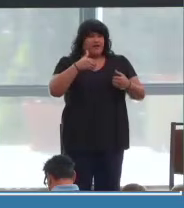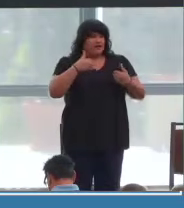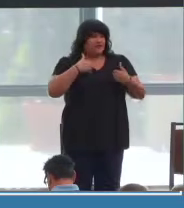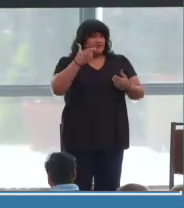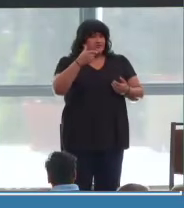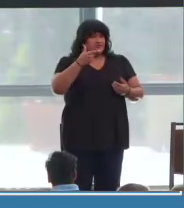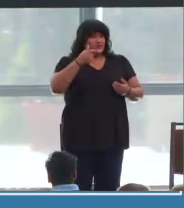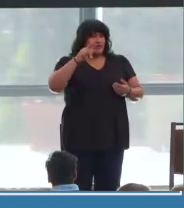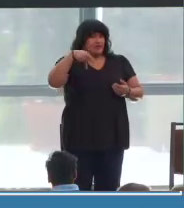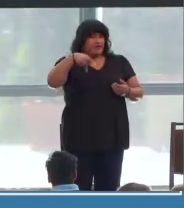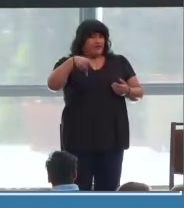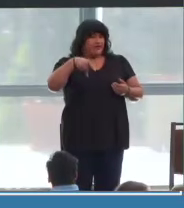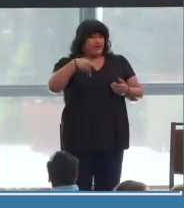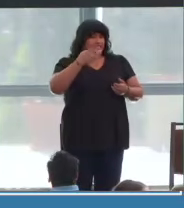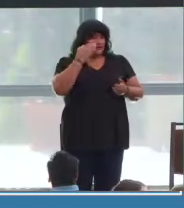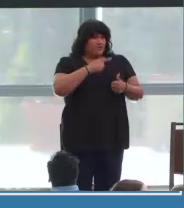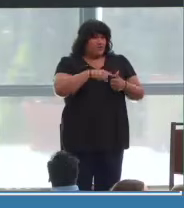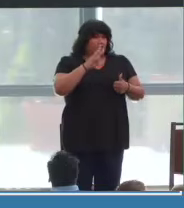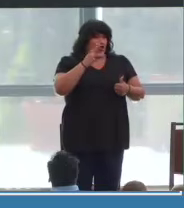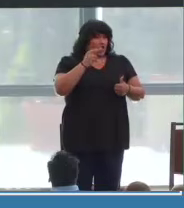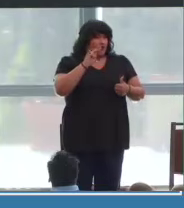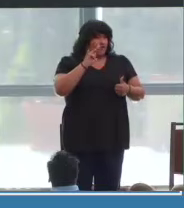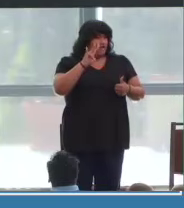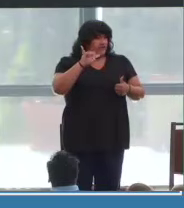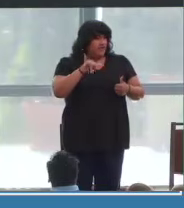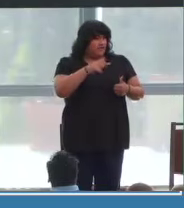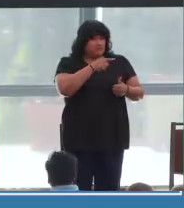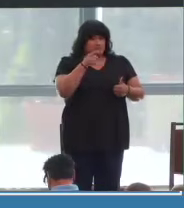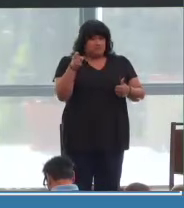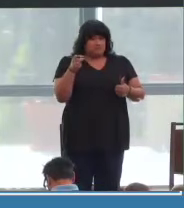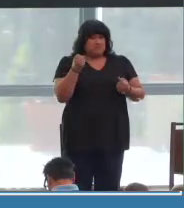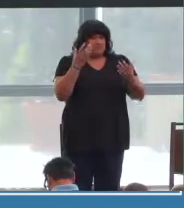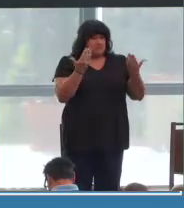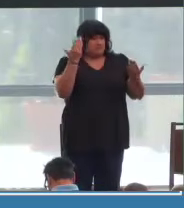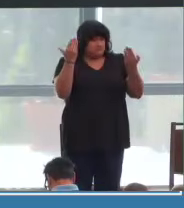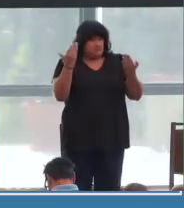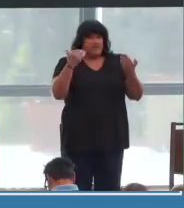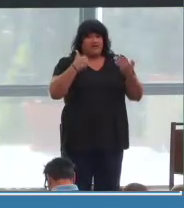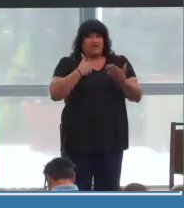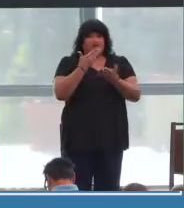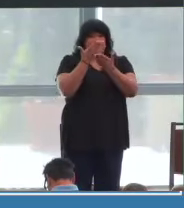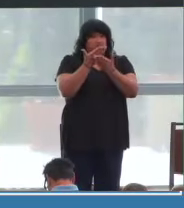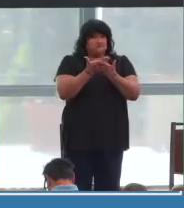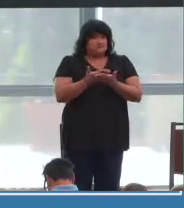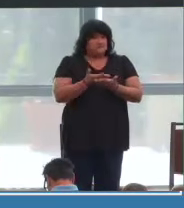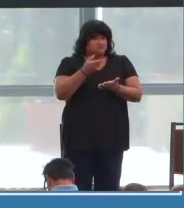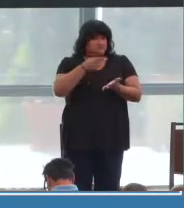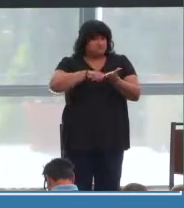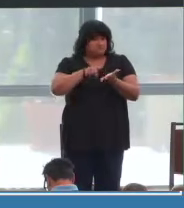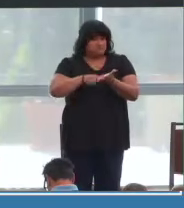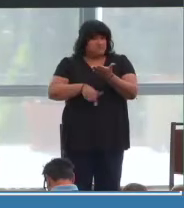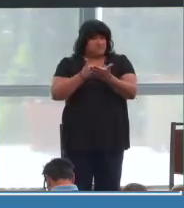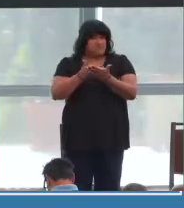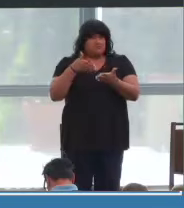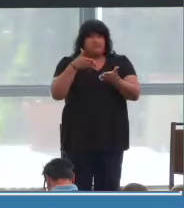GLP? Like Wegovy or, okay, a lot of you, and there's some evidence for that. Complement